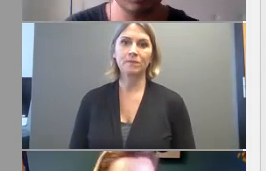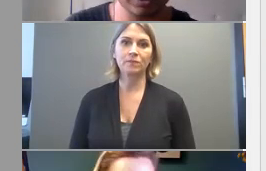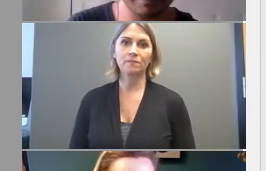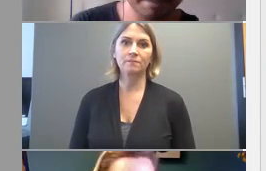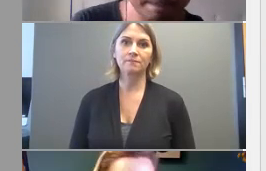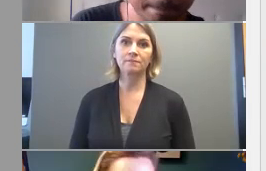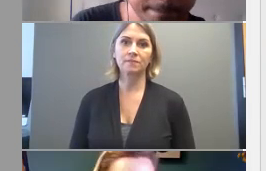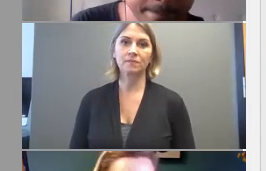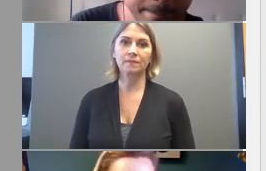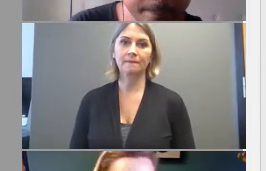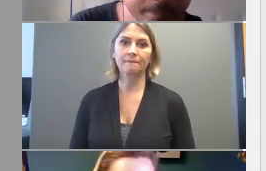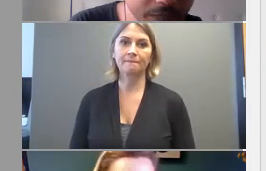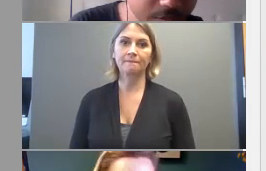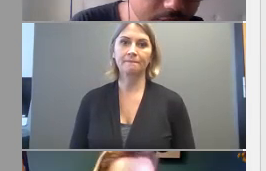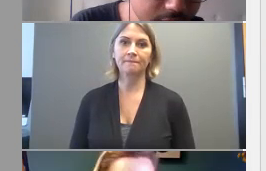Okay,